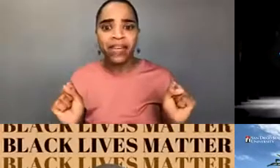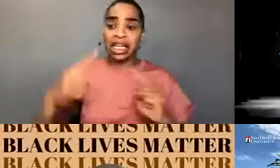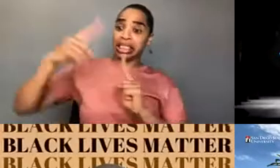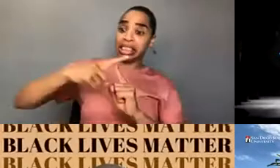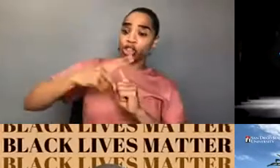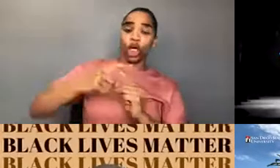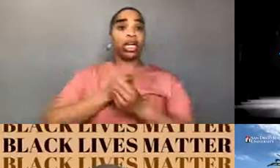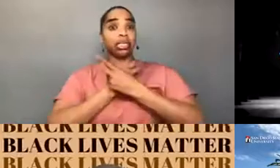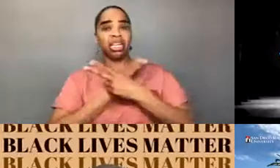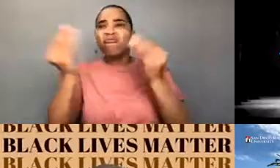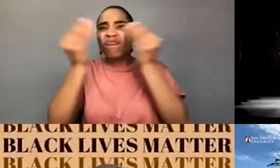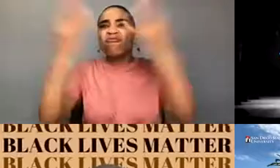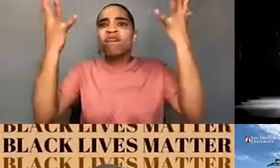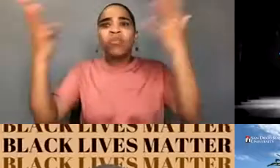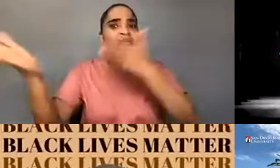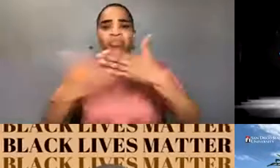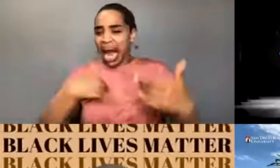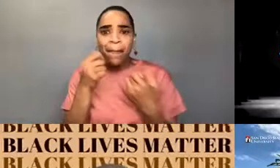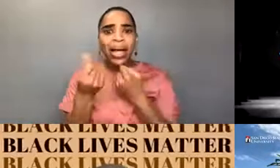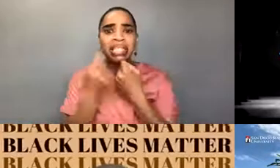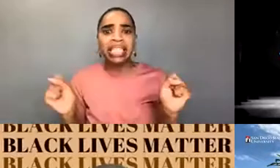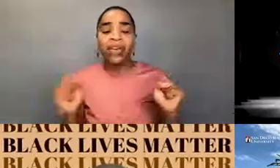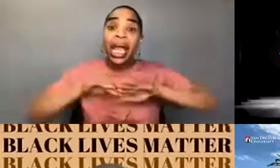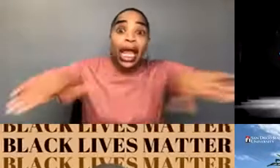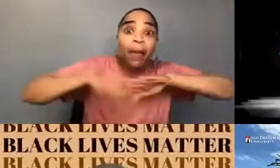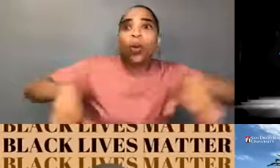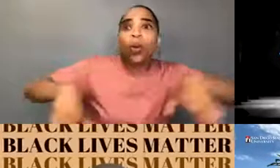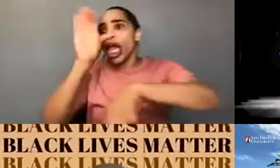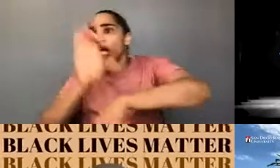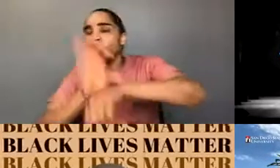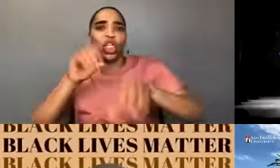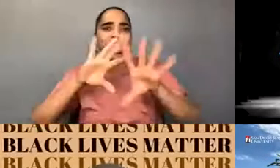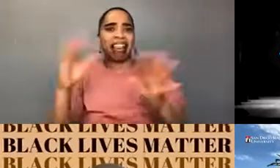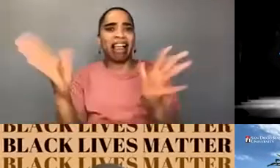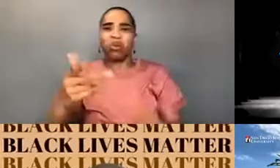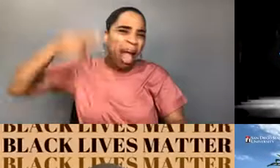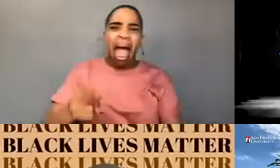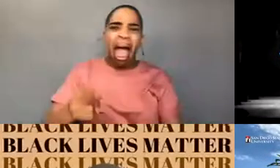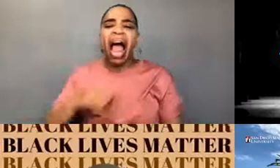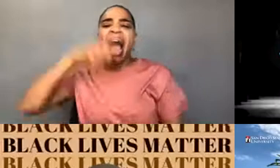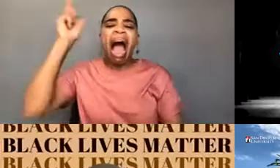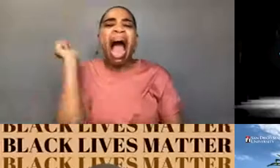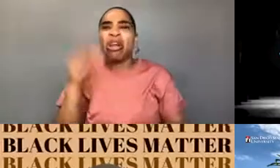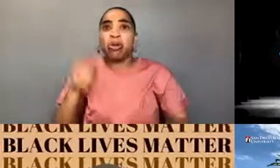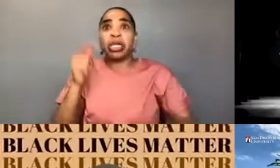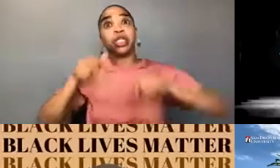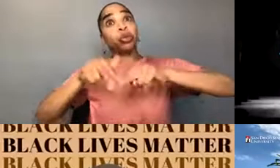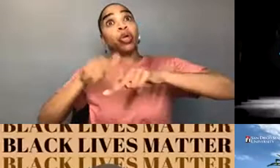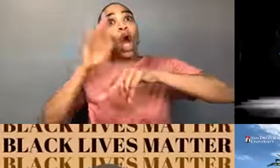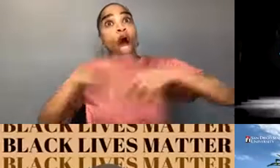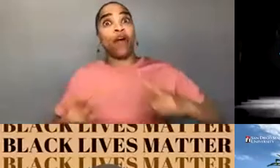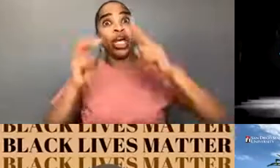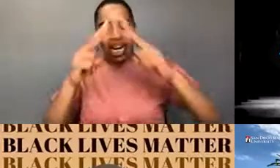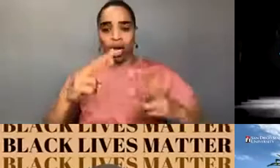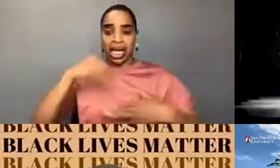Being Black in America is knowing that you're not safe in a pool, in a church, in a classroom. Hell, I don't need to go volcano surfing. I have an